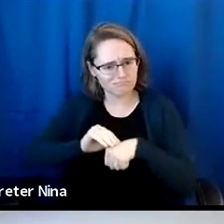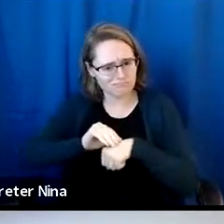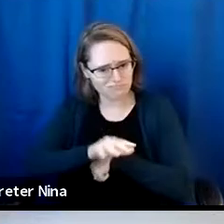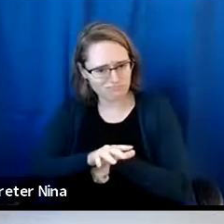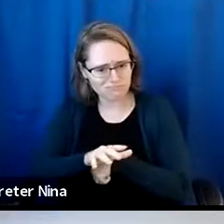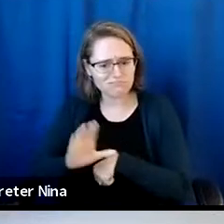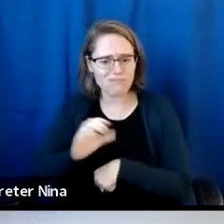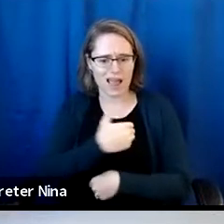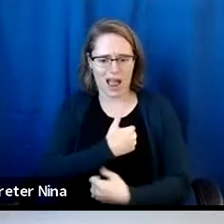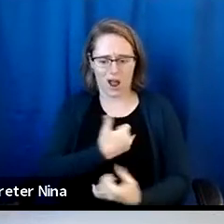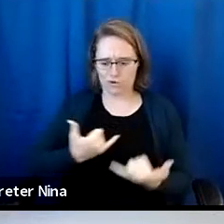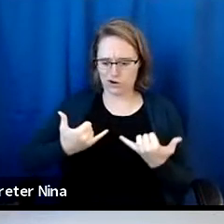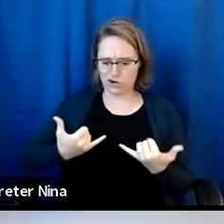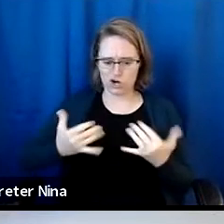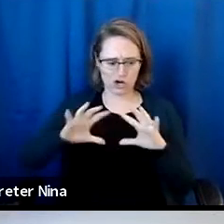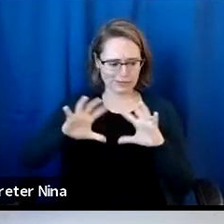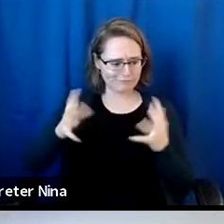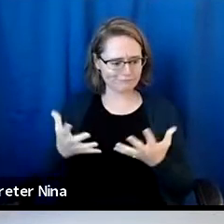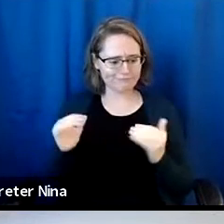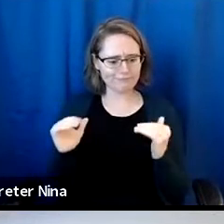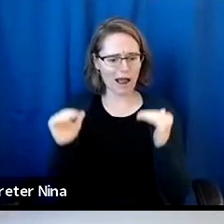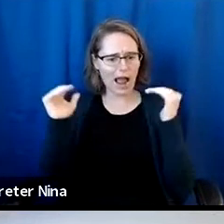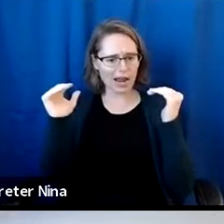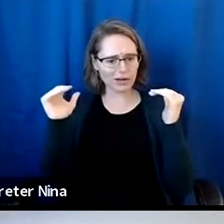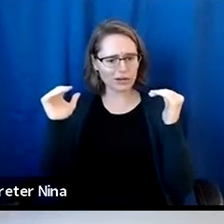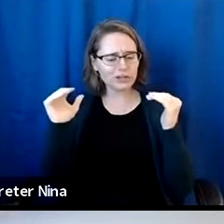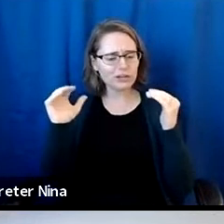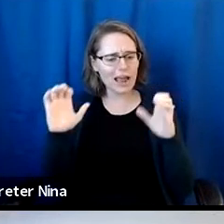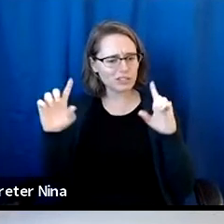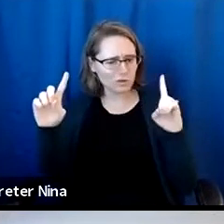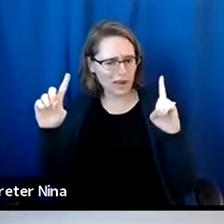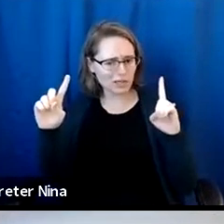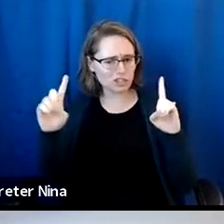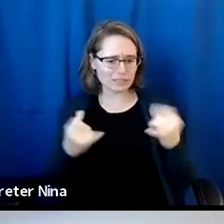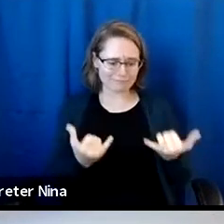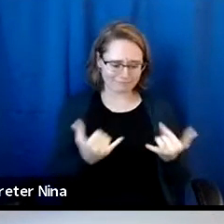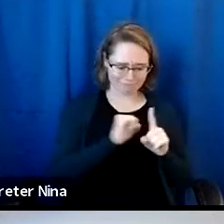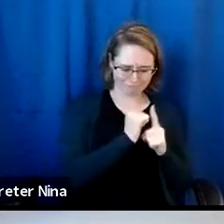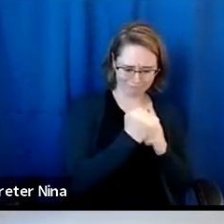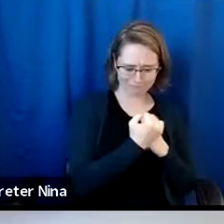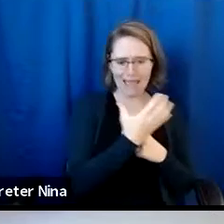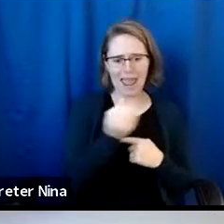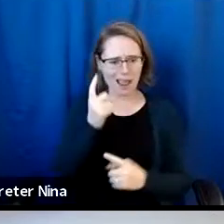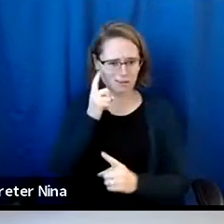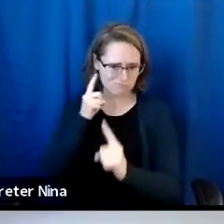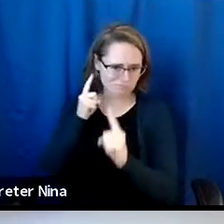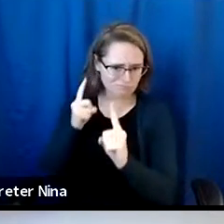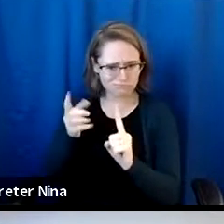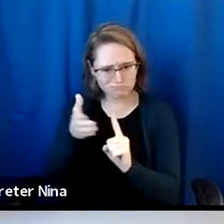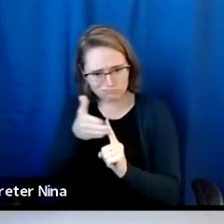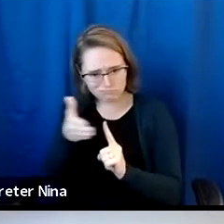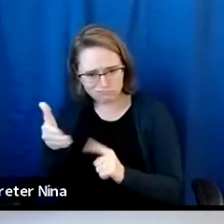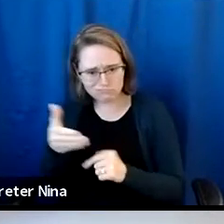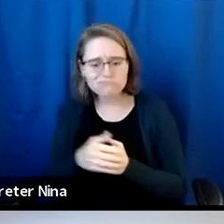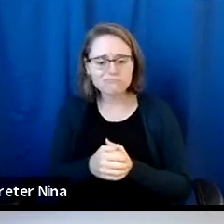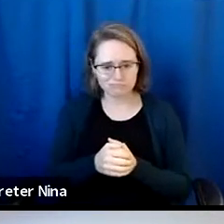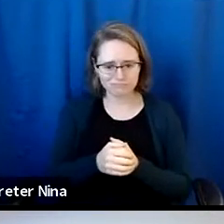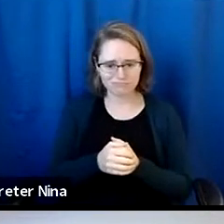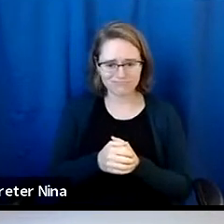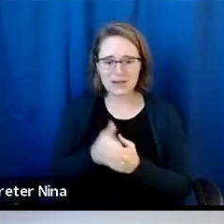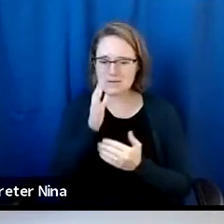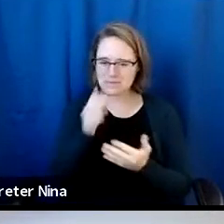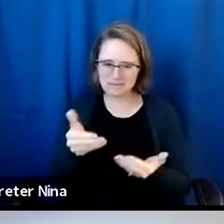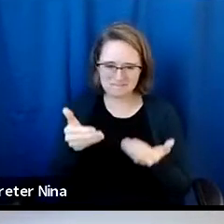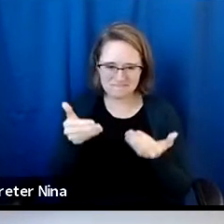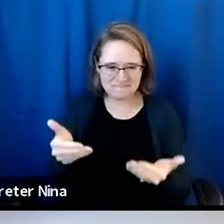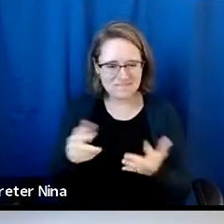are currently in higher education and where we want to go. So without any further ado, let me just move forward